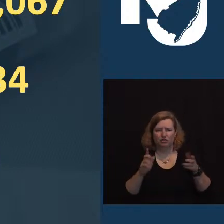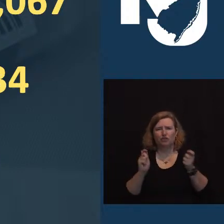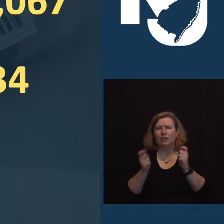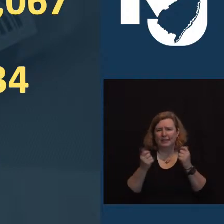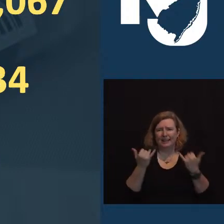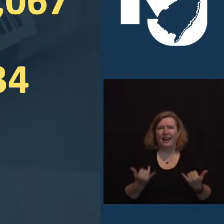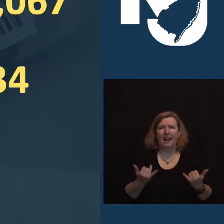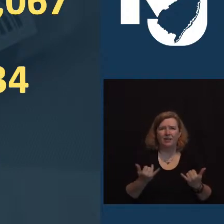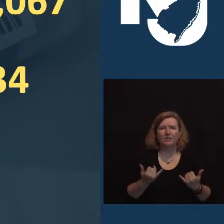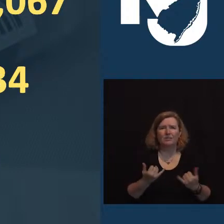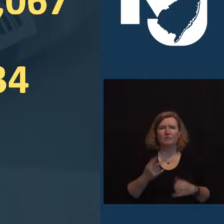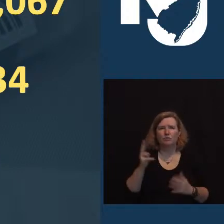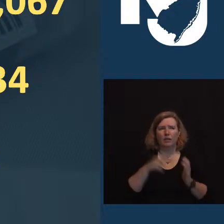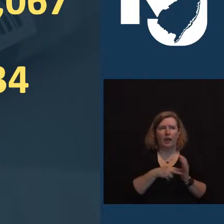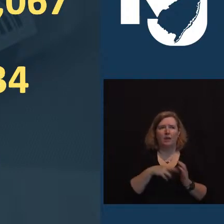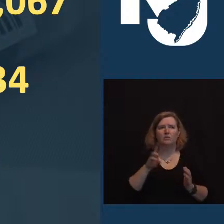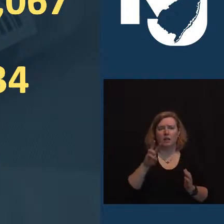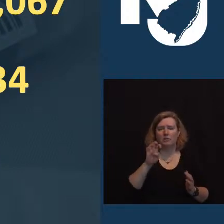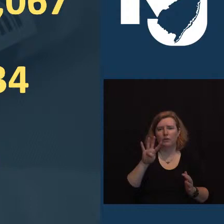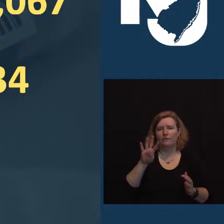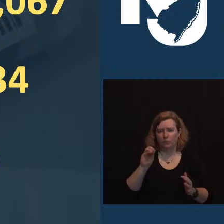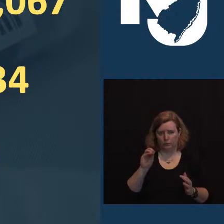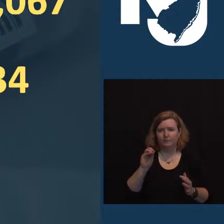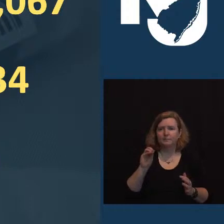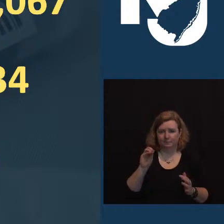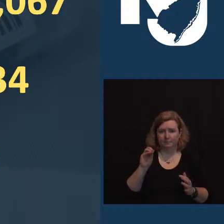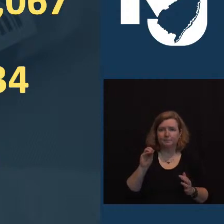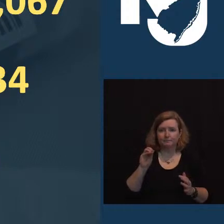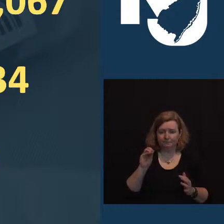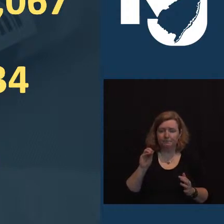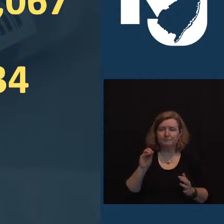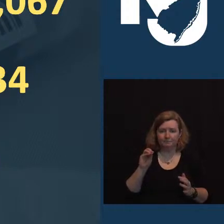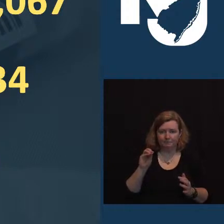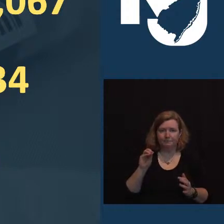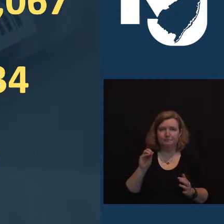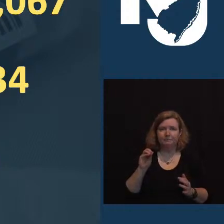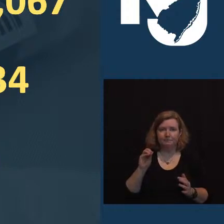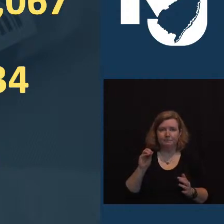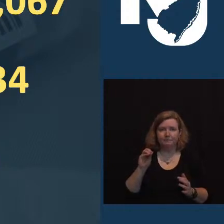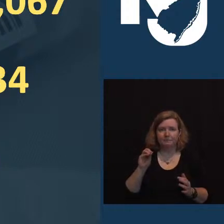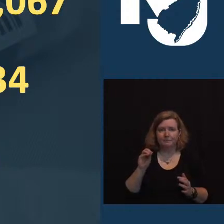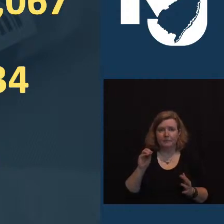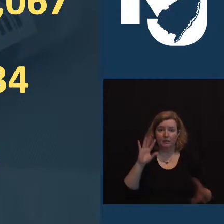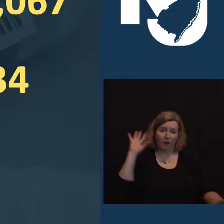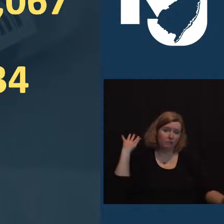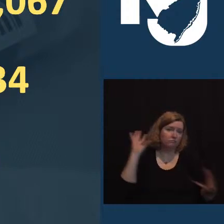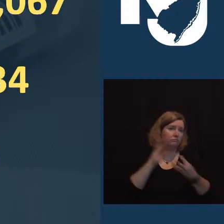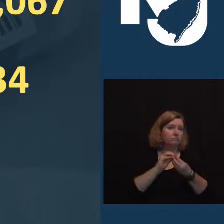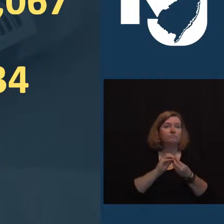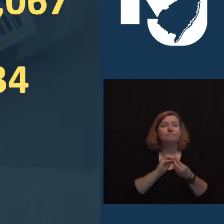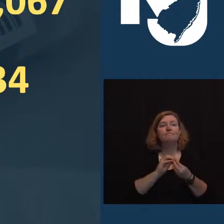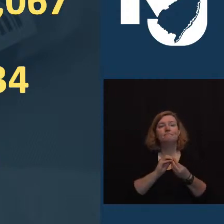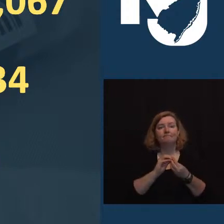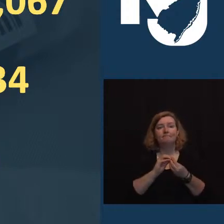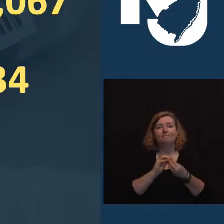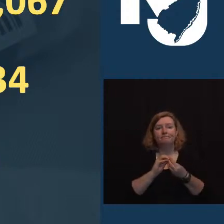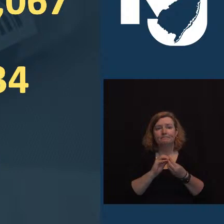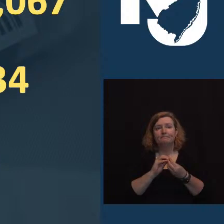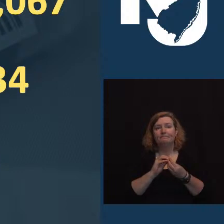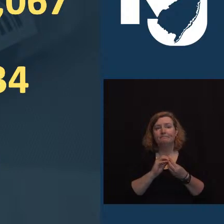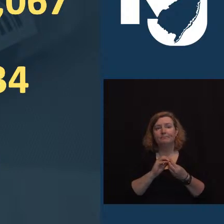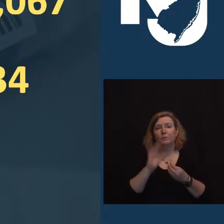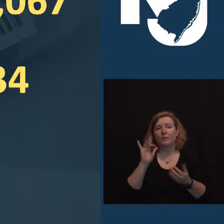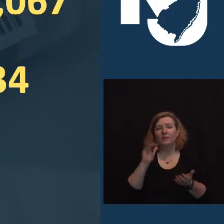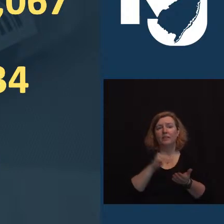is 2,640. This means we've now lost a total, if you add those numbers, of